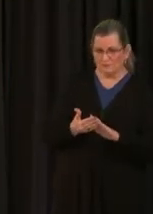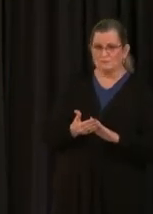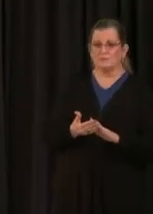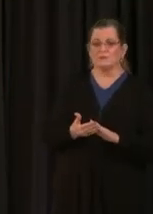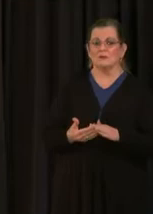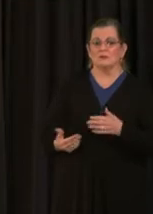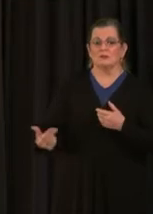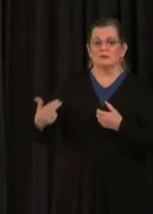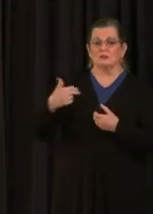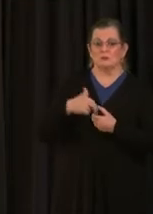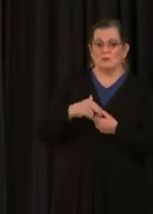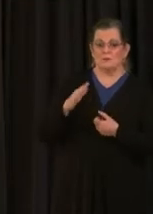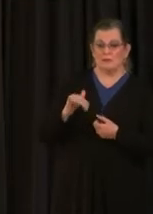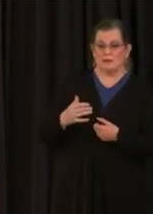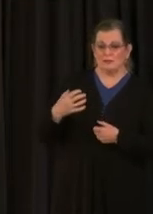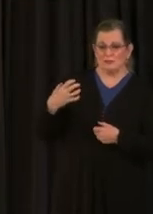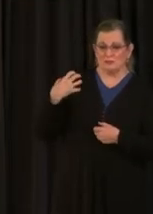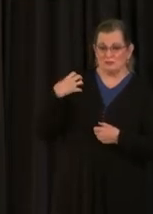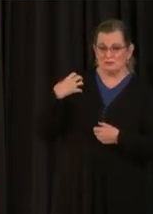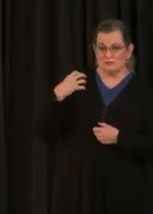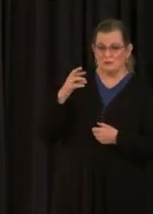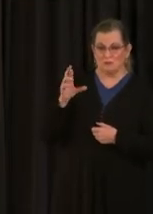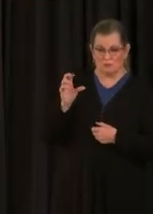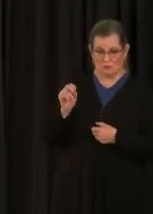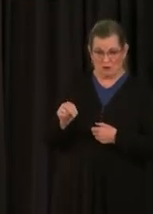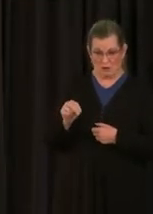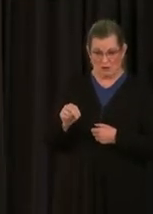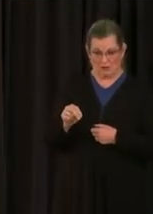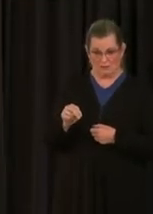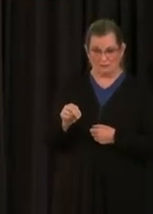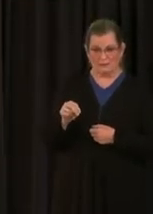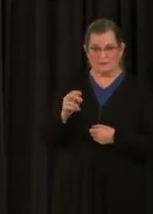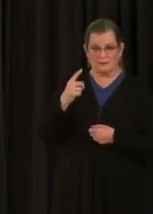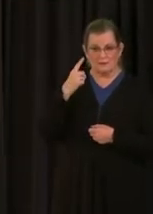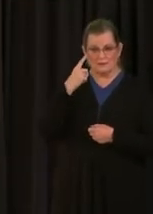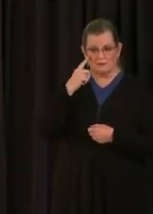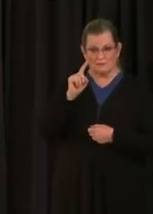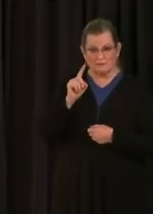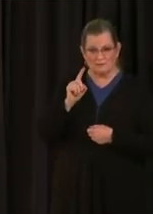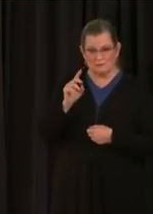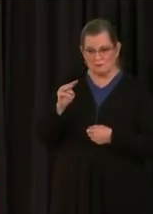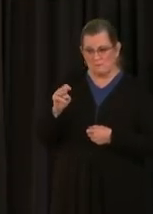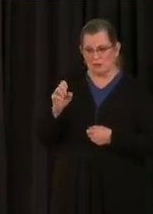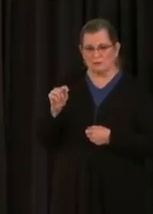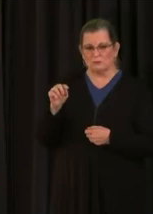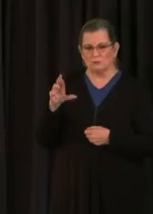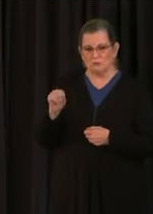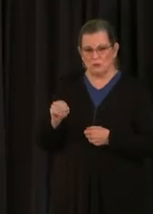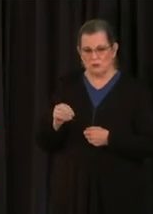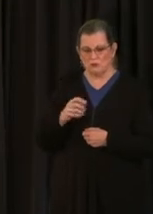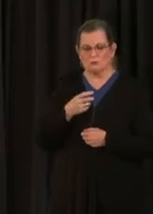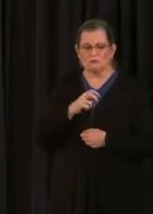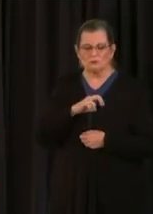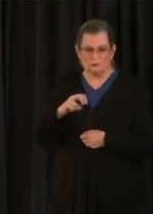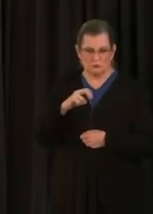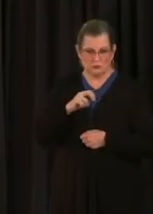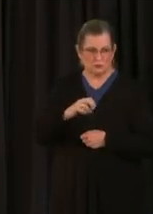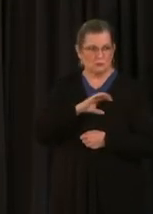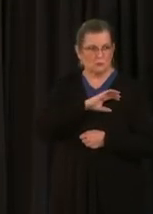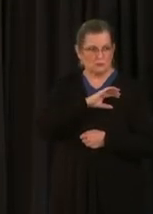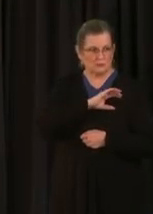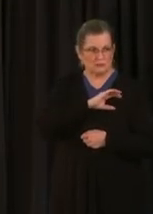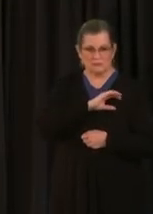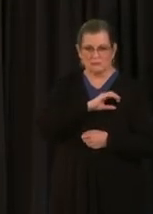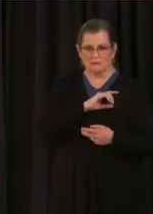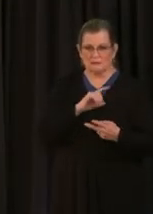joined by Chief Ron Pavlik of the Metro Transit Police. We're also joined by Teresa